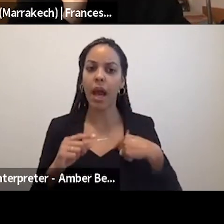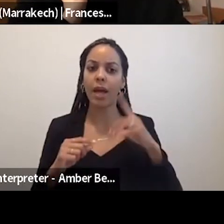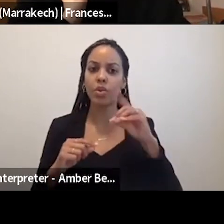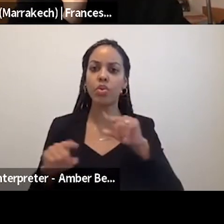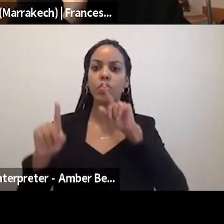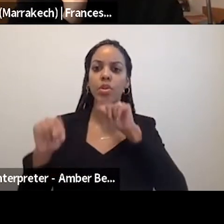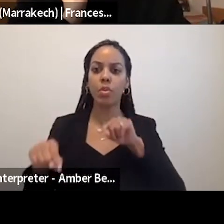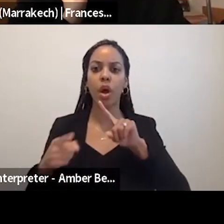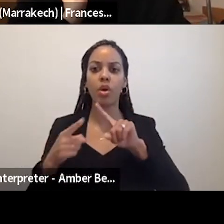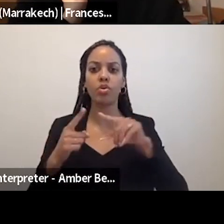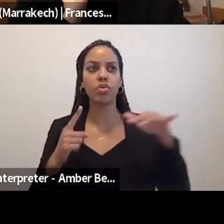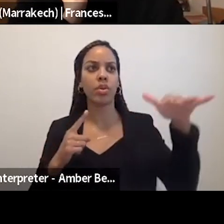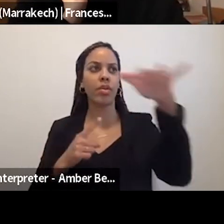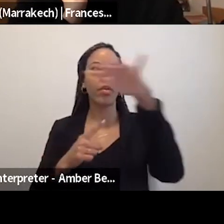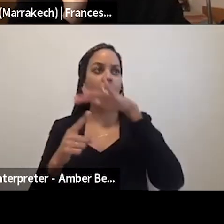asking me to steward.